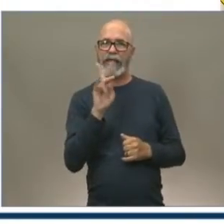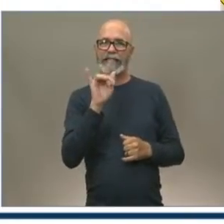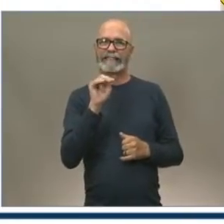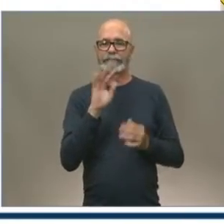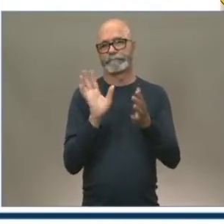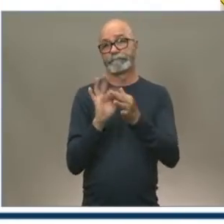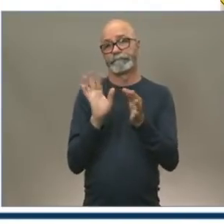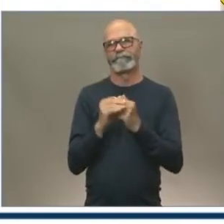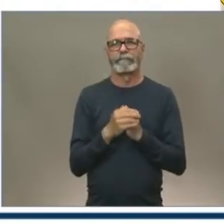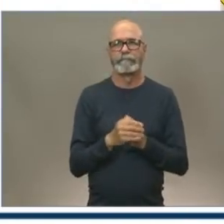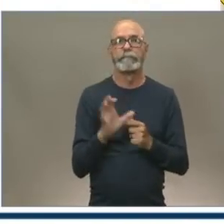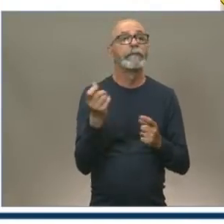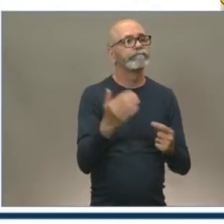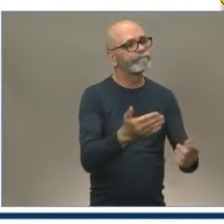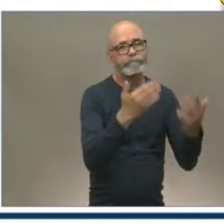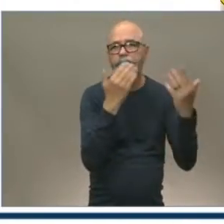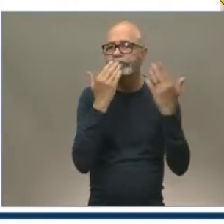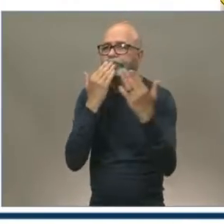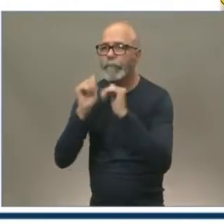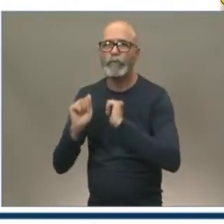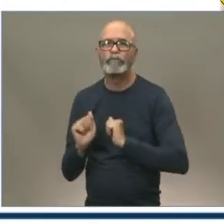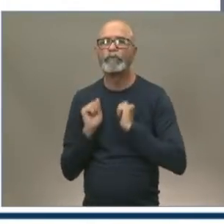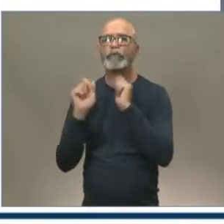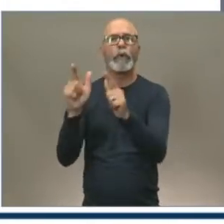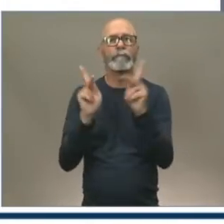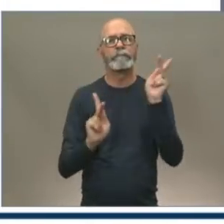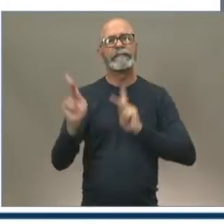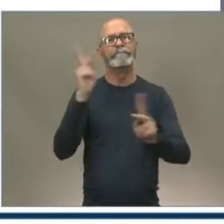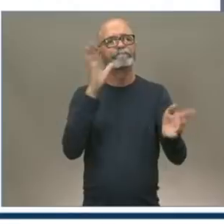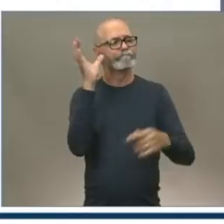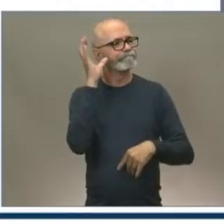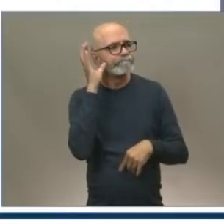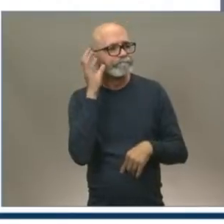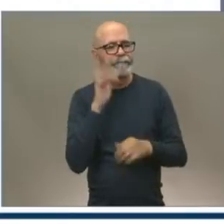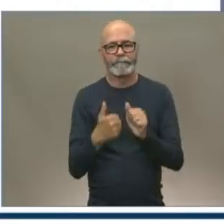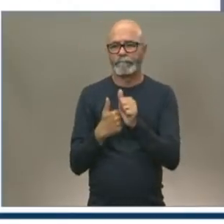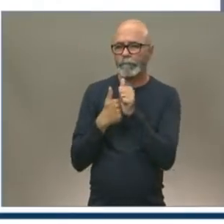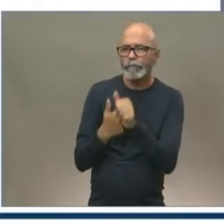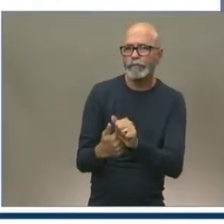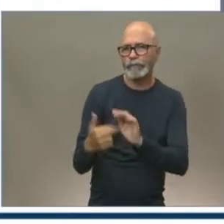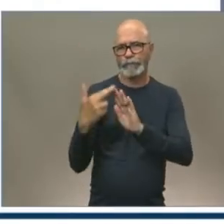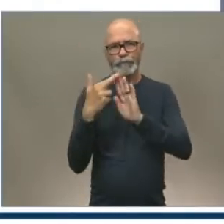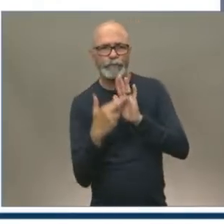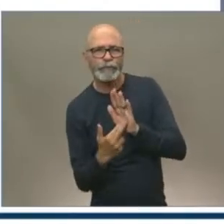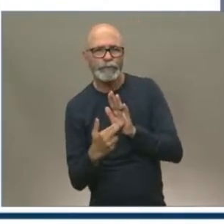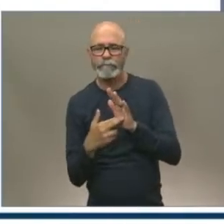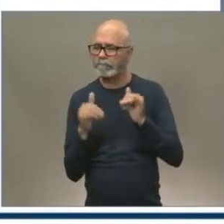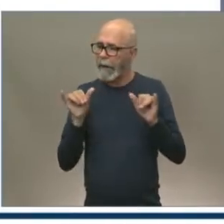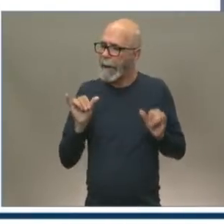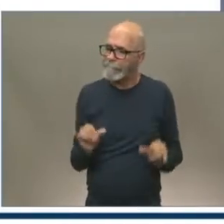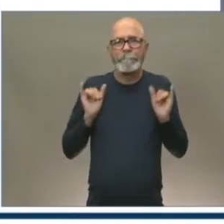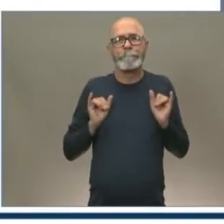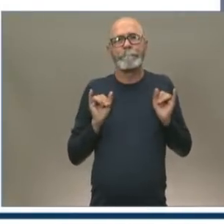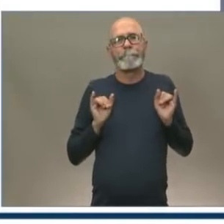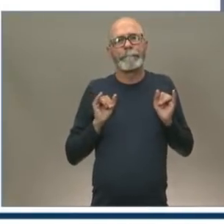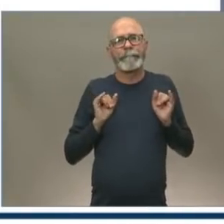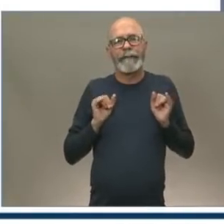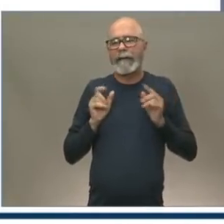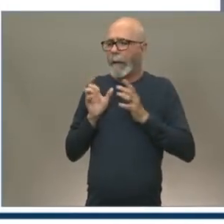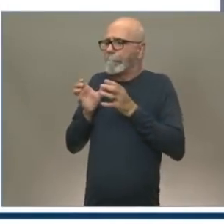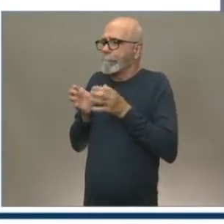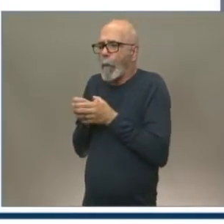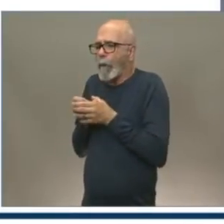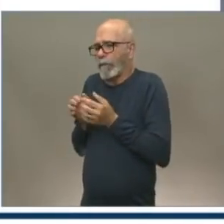Scotians for continuing to follow public health protocols. Continue to keep your social club,